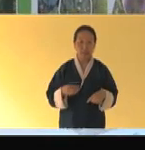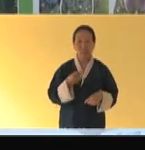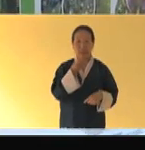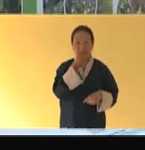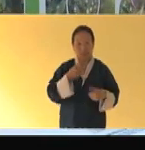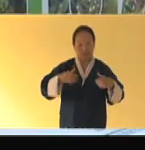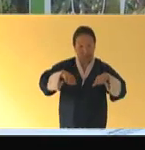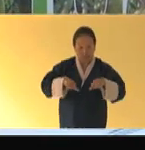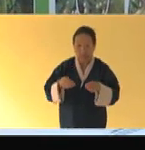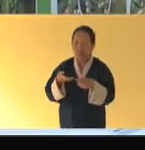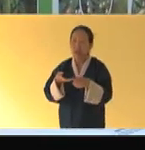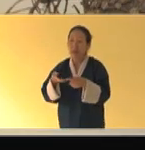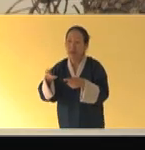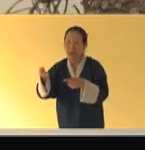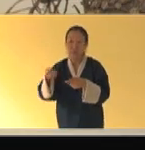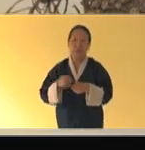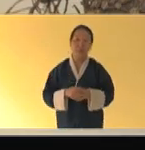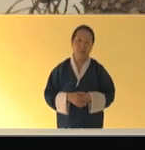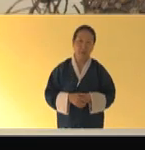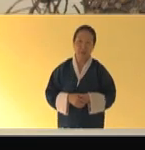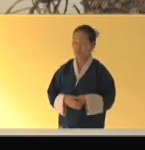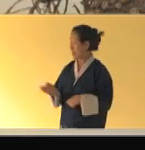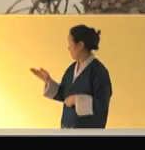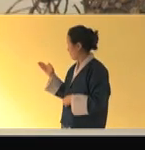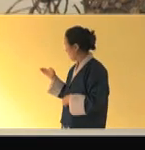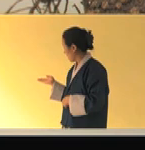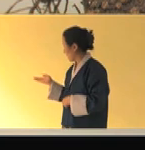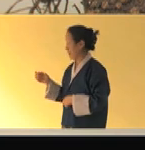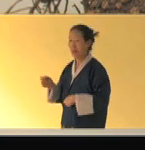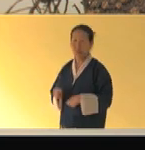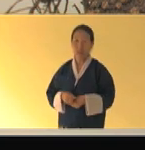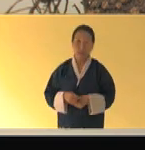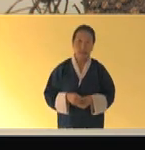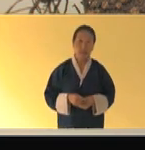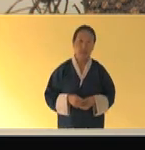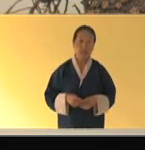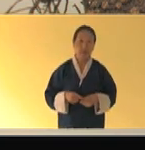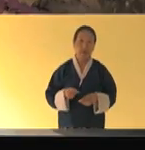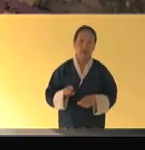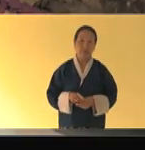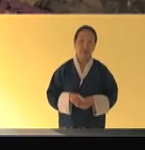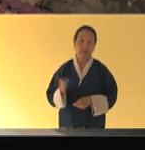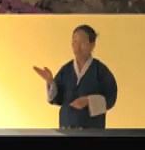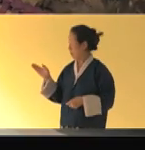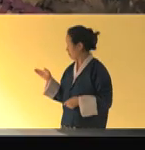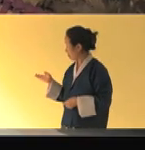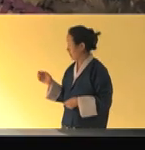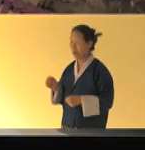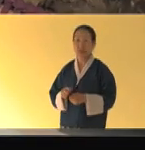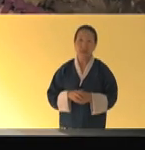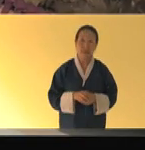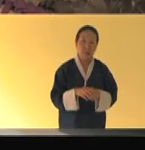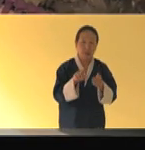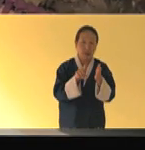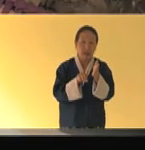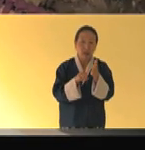the plant parts used as a food and other uses. So we, for example, like we have the Dioscorea, which